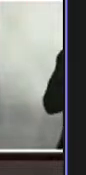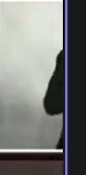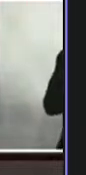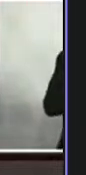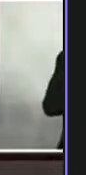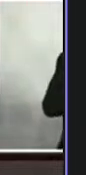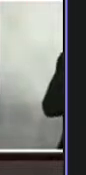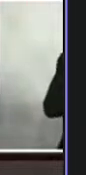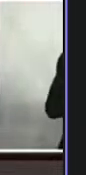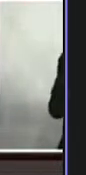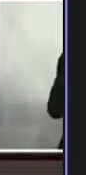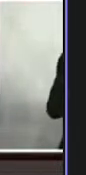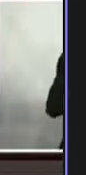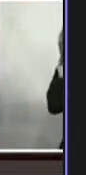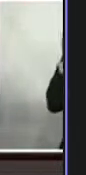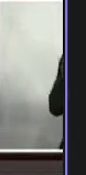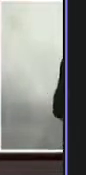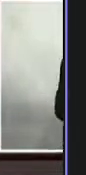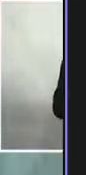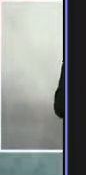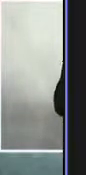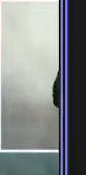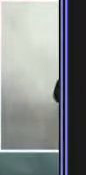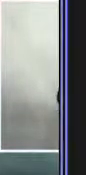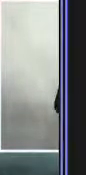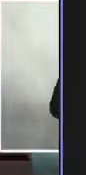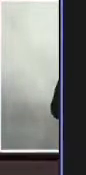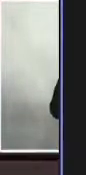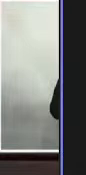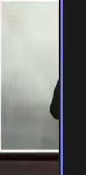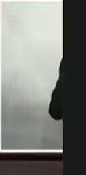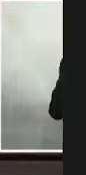I withdraw. Let's proceed. But they know deep down.